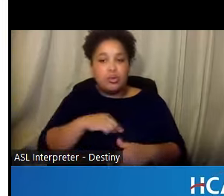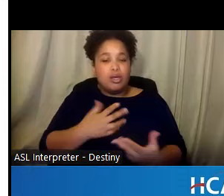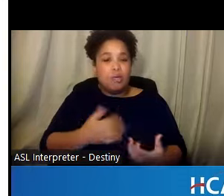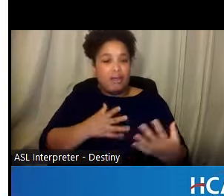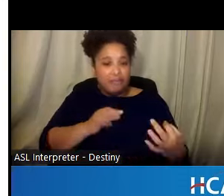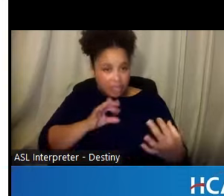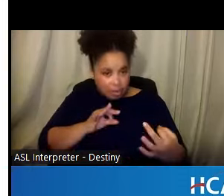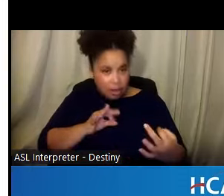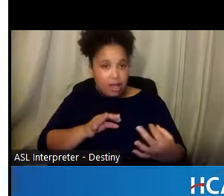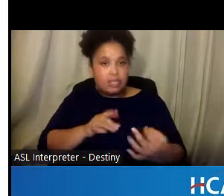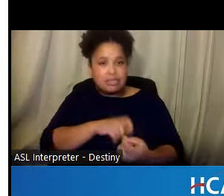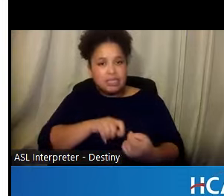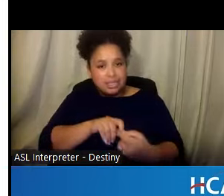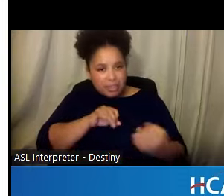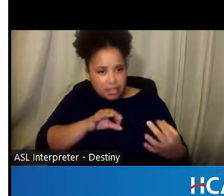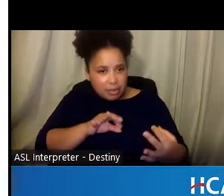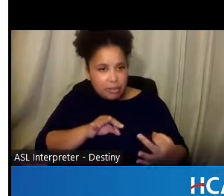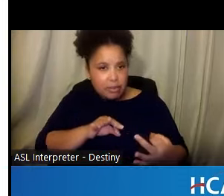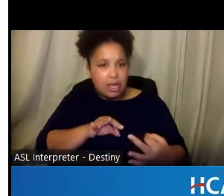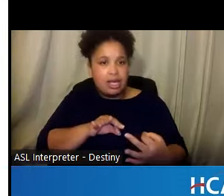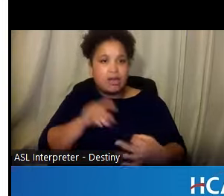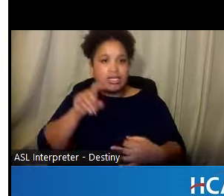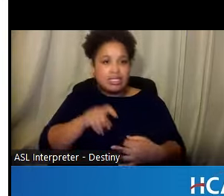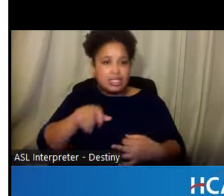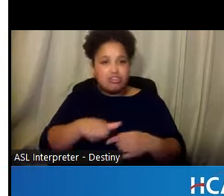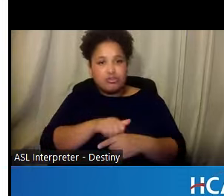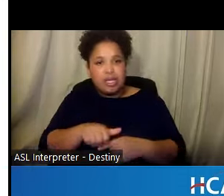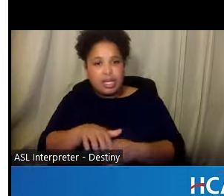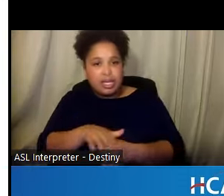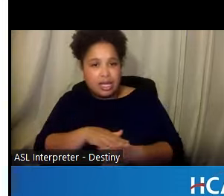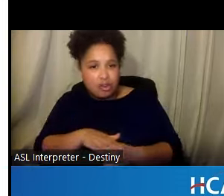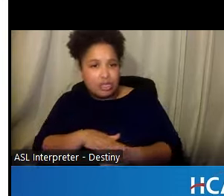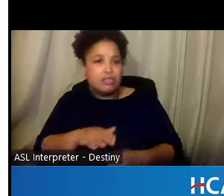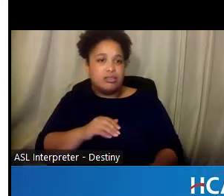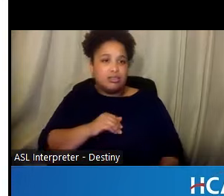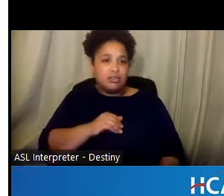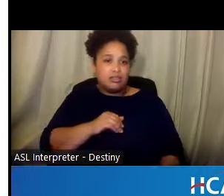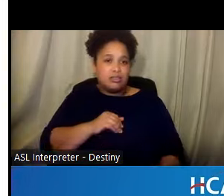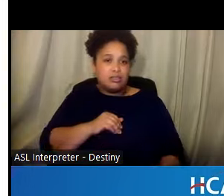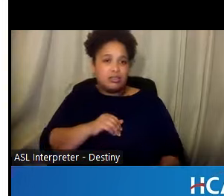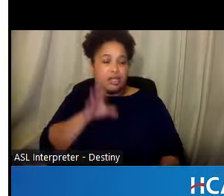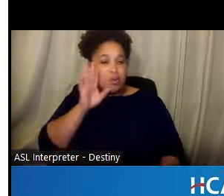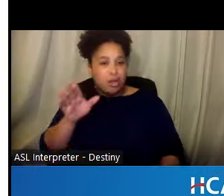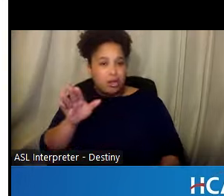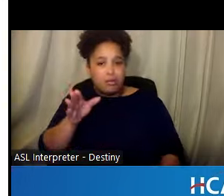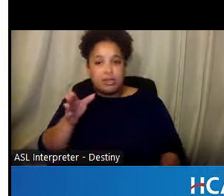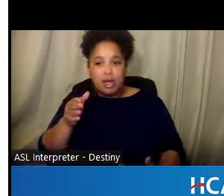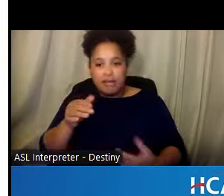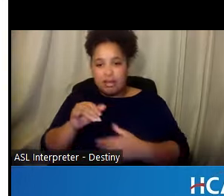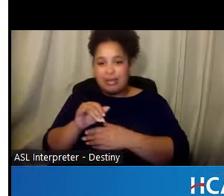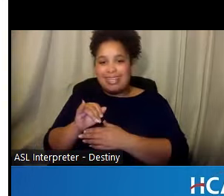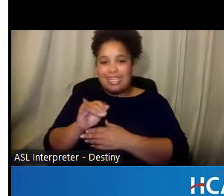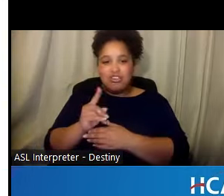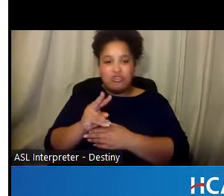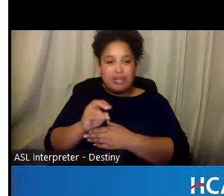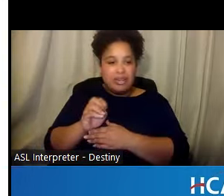feedback, very specific feedback on needs and training areas. And then there will be sort of an iterative process